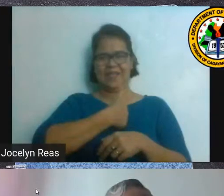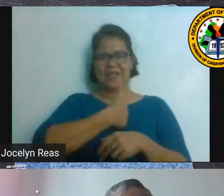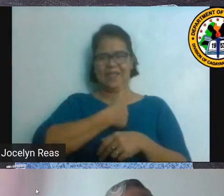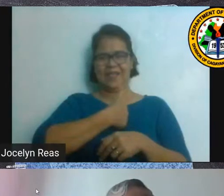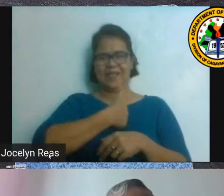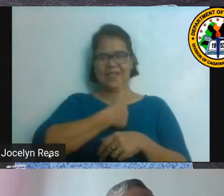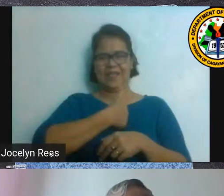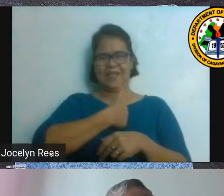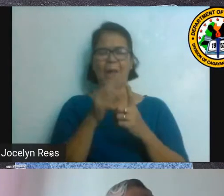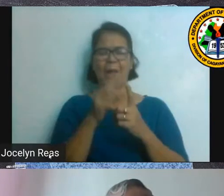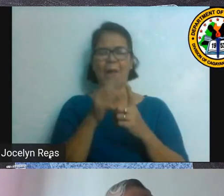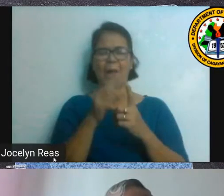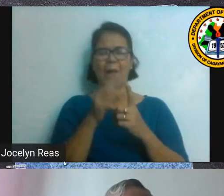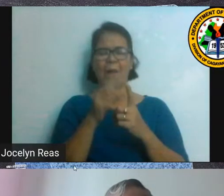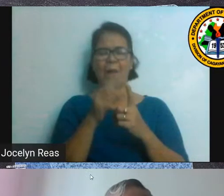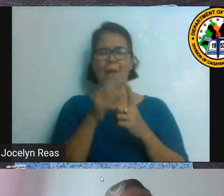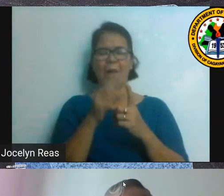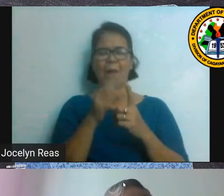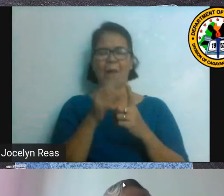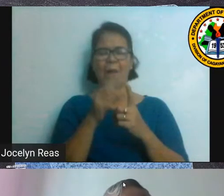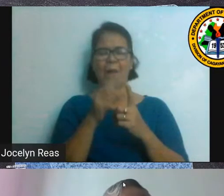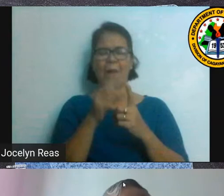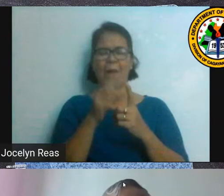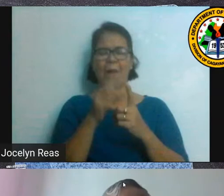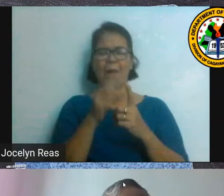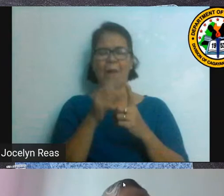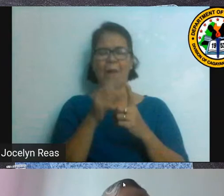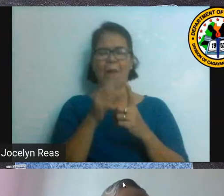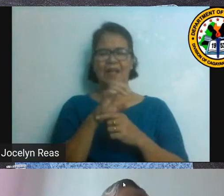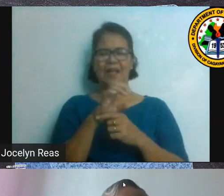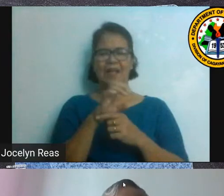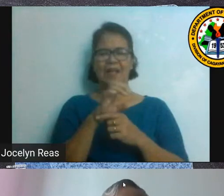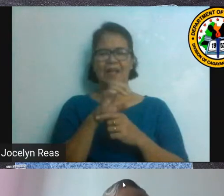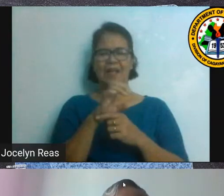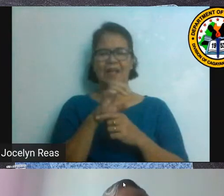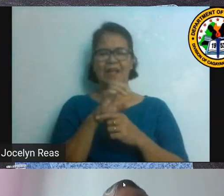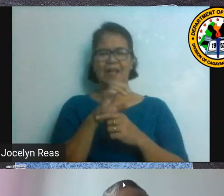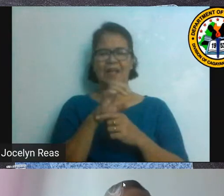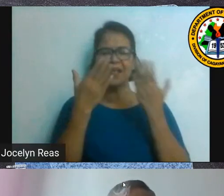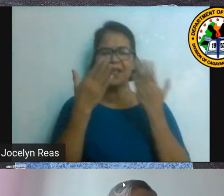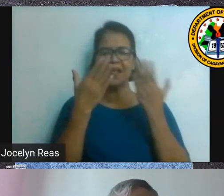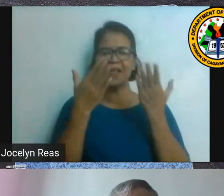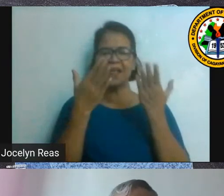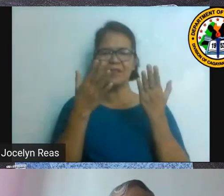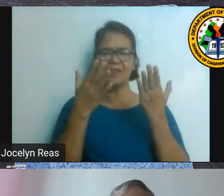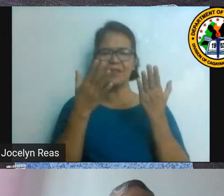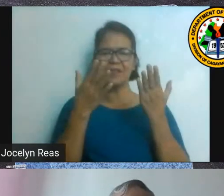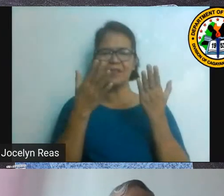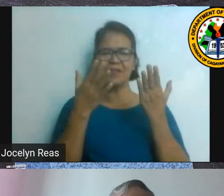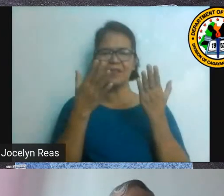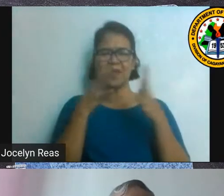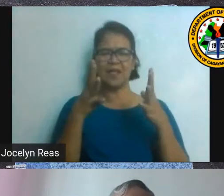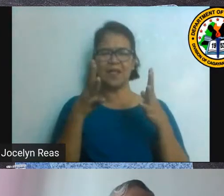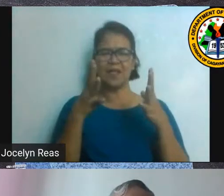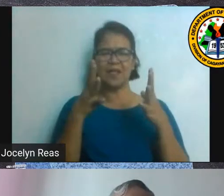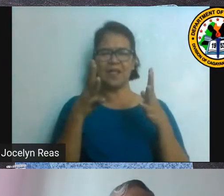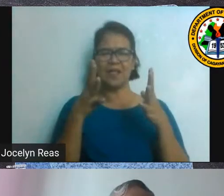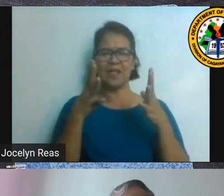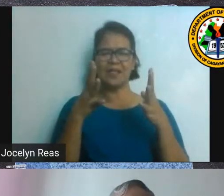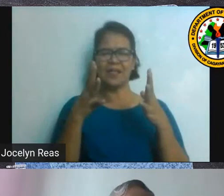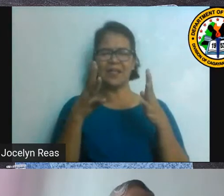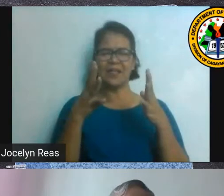Yusek, and to our working regional director, RD Art Bayucot, and our superintendent, Dr. Cherime